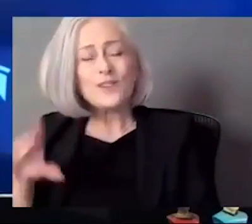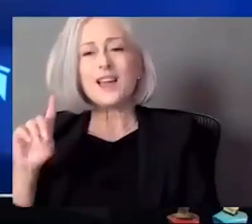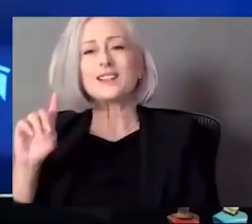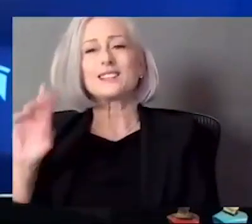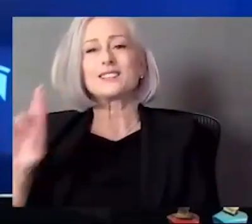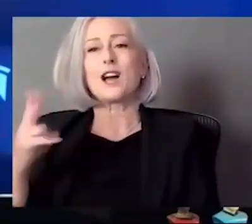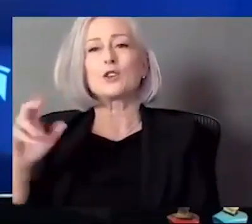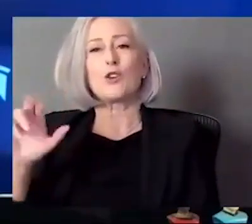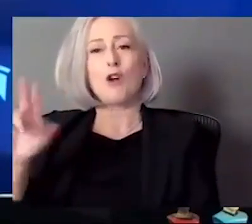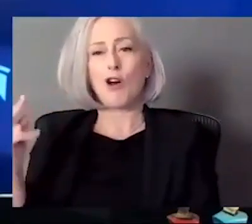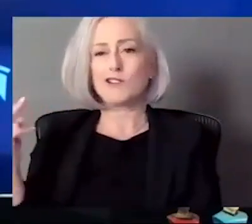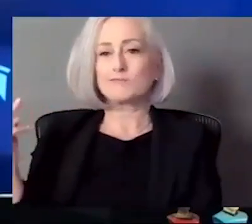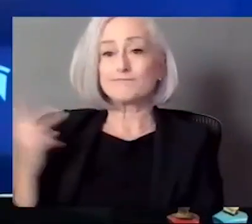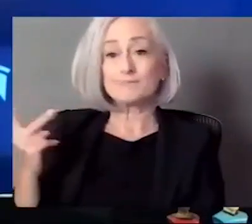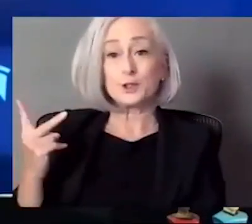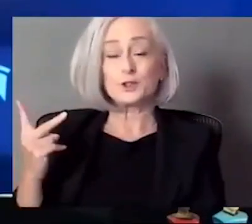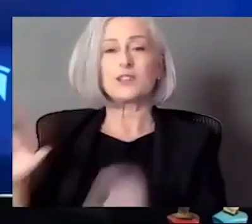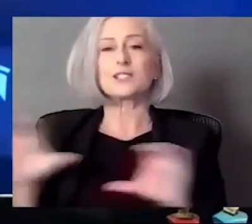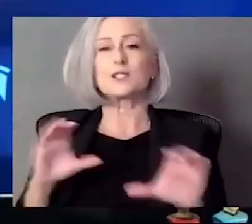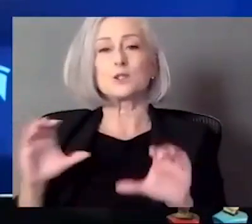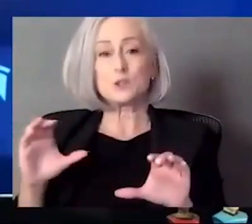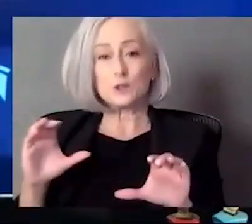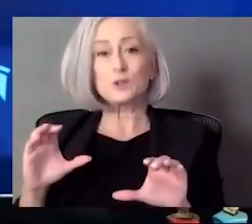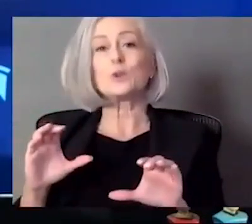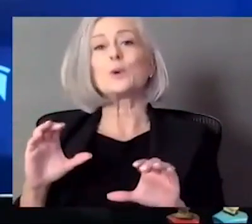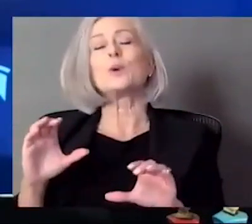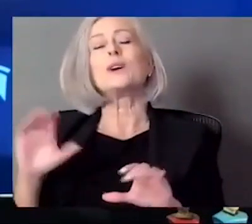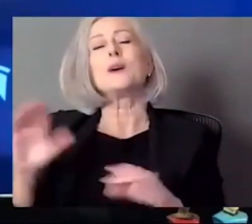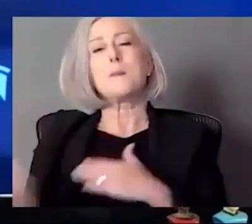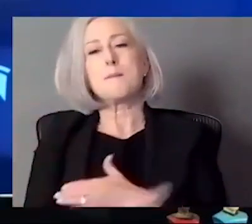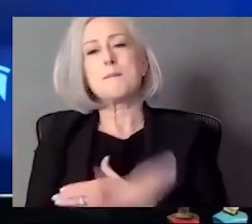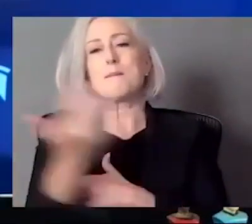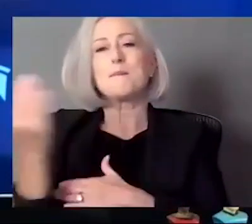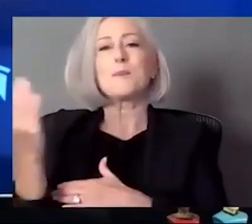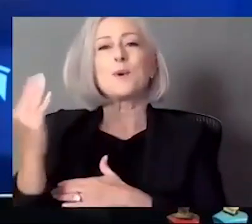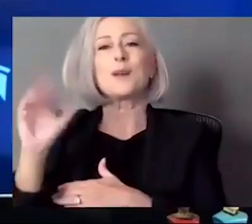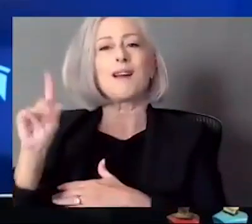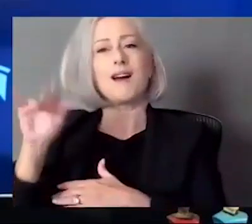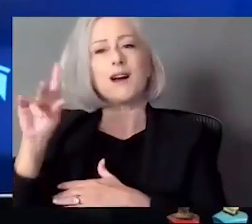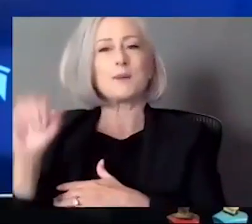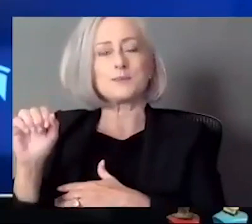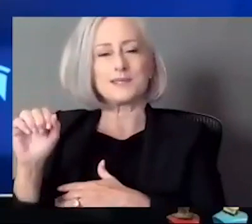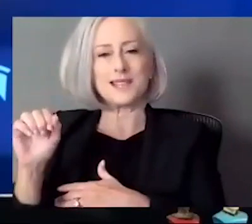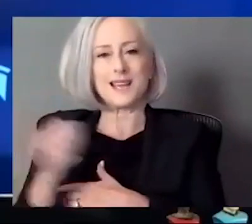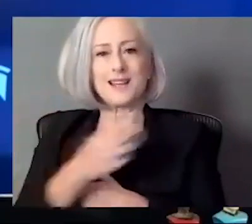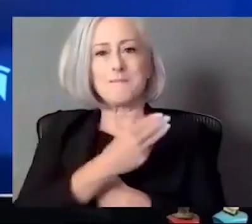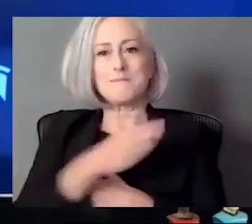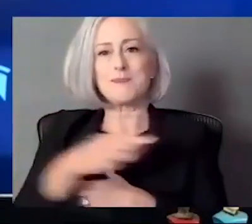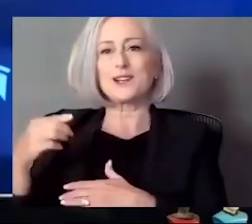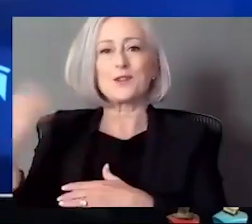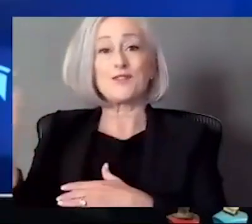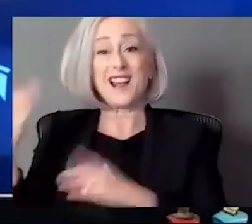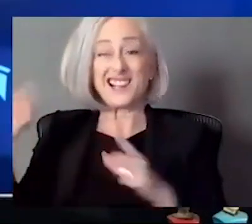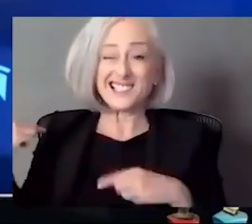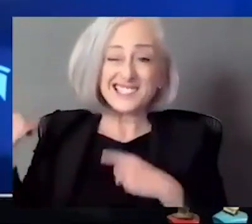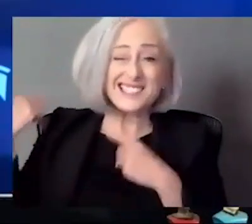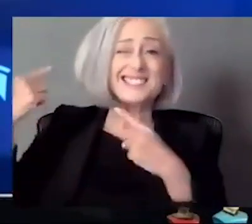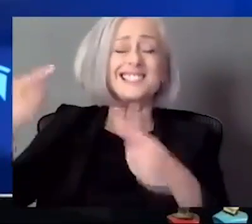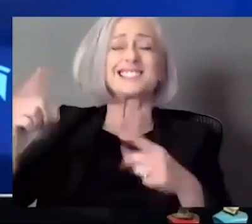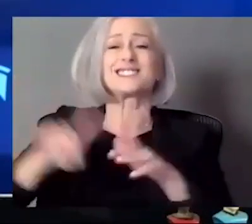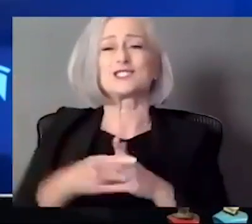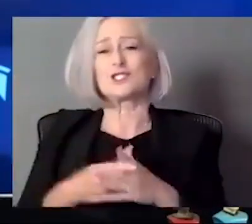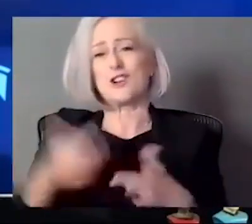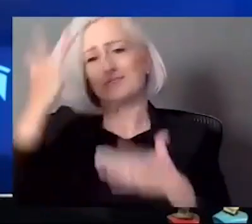through Friday since the beginning, or what it feels like the beginning of this darn pandemic. Today marks episode